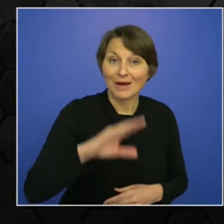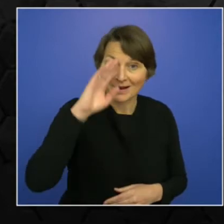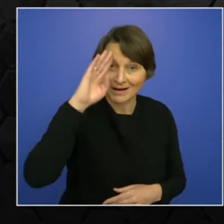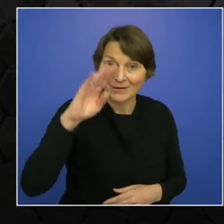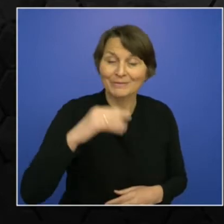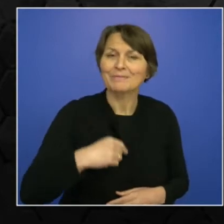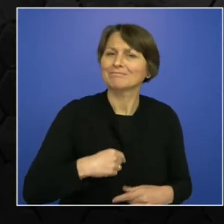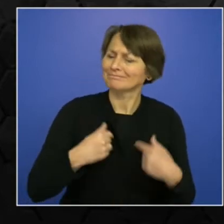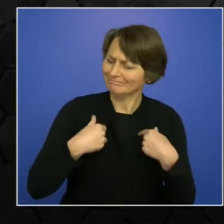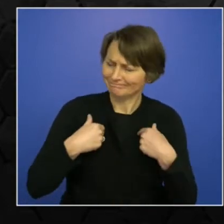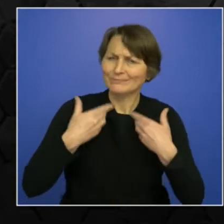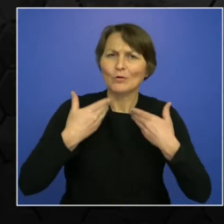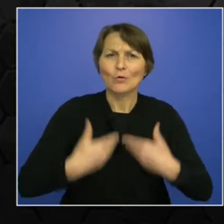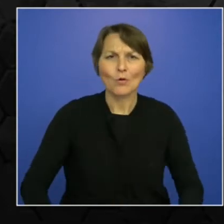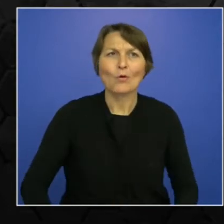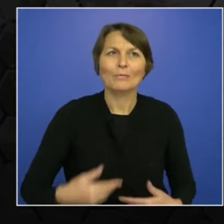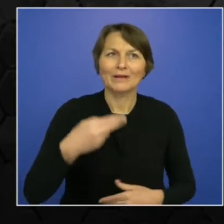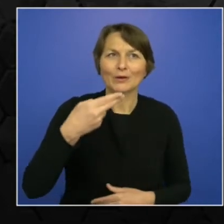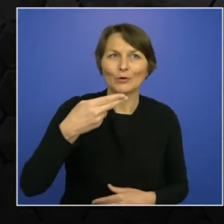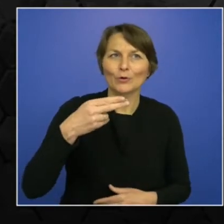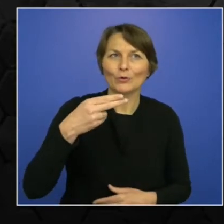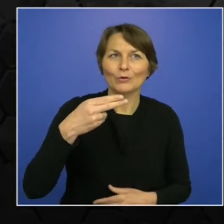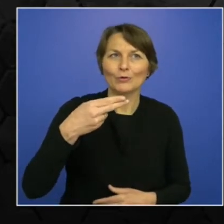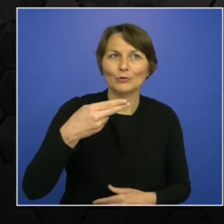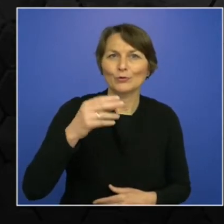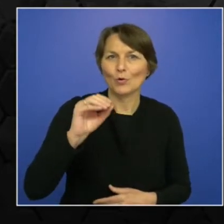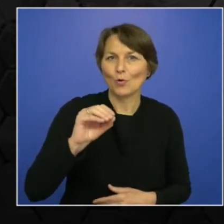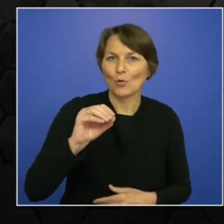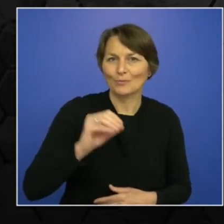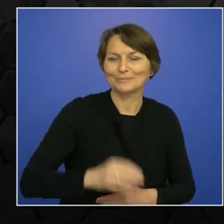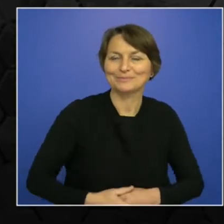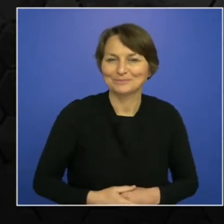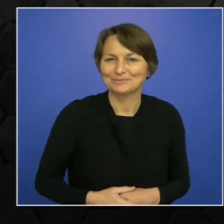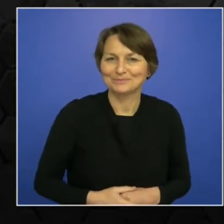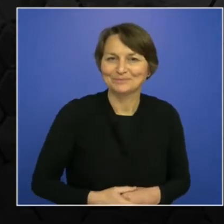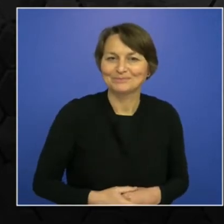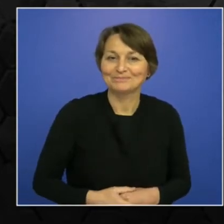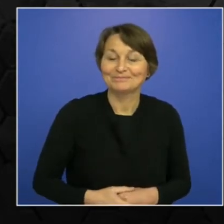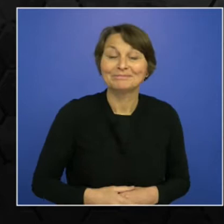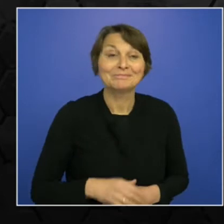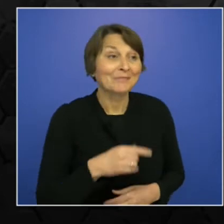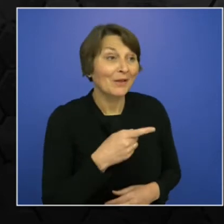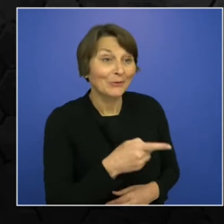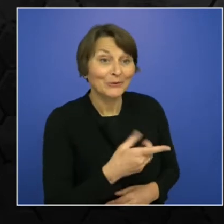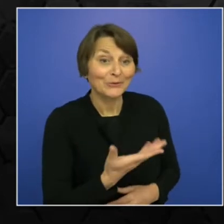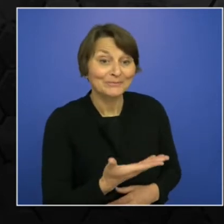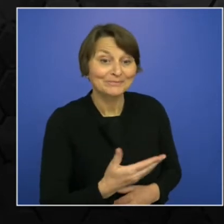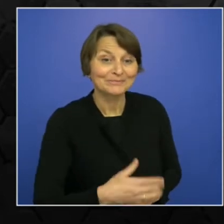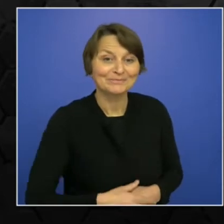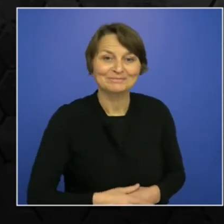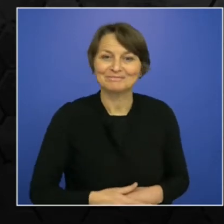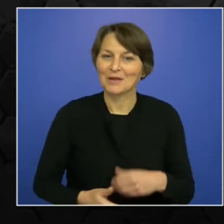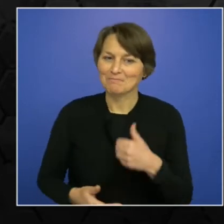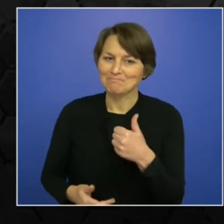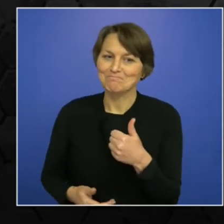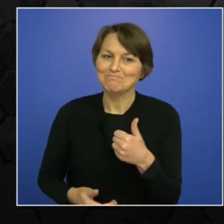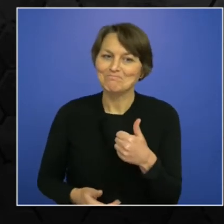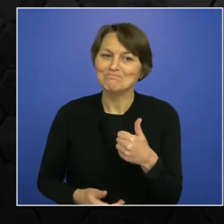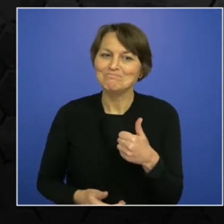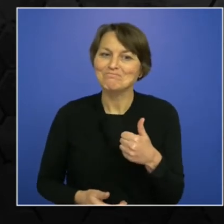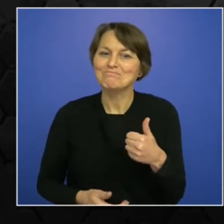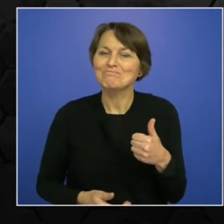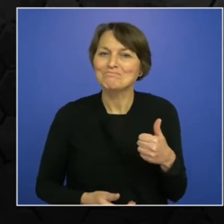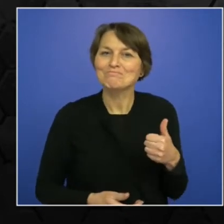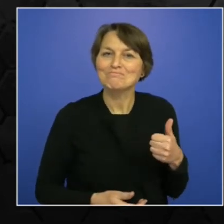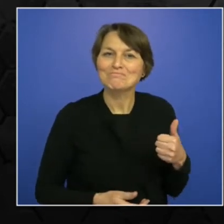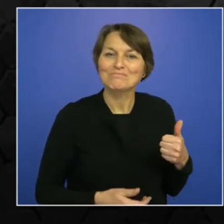Yo. Okay, Yo, okay, thank you. So how are you? Yeah, I'm good. Okay, can you briefly